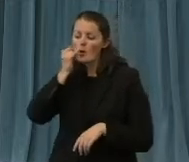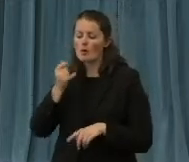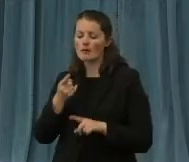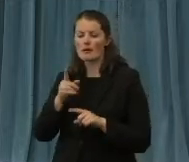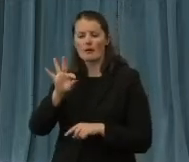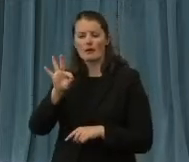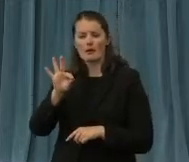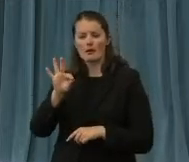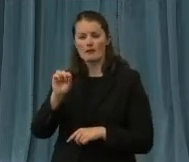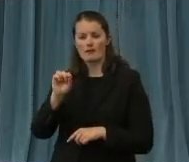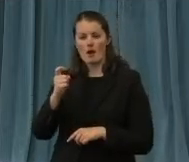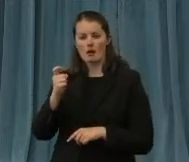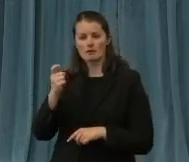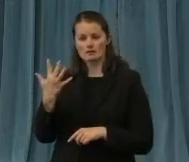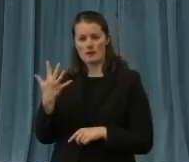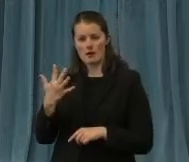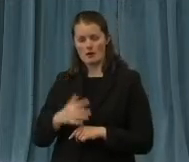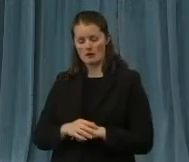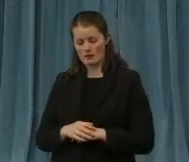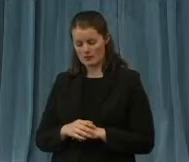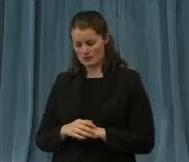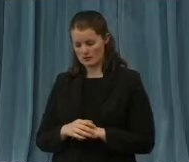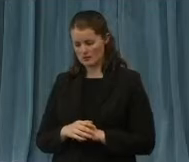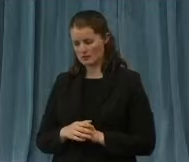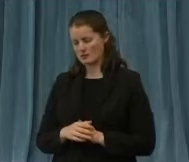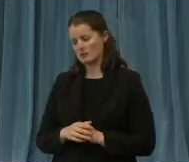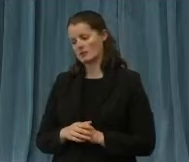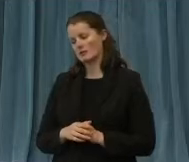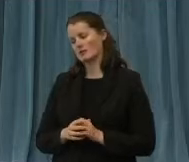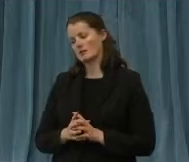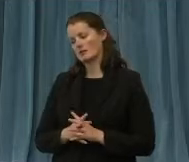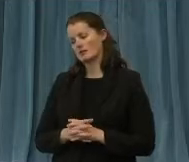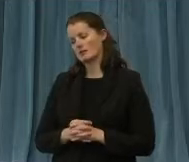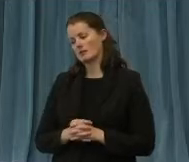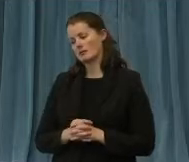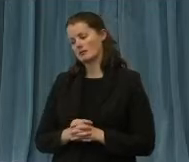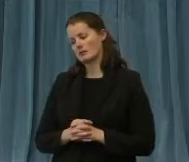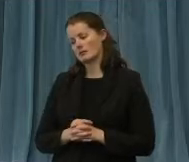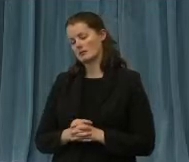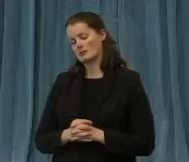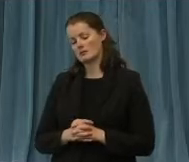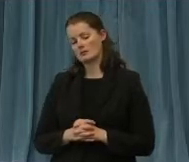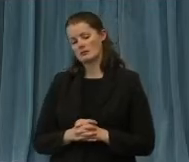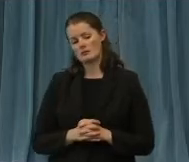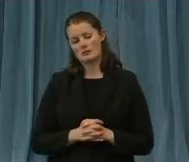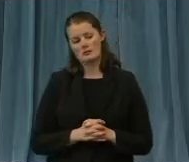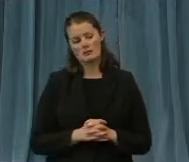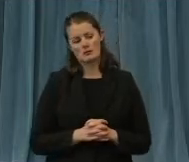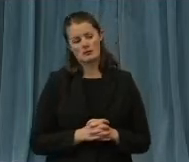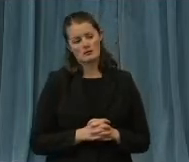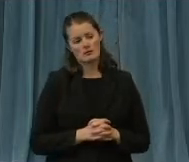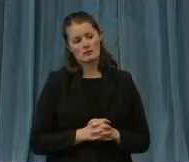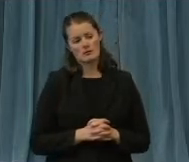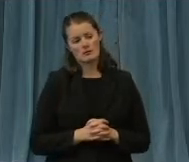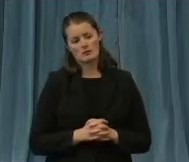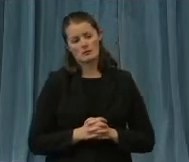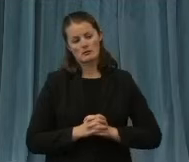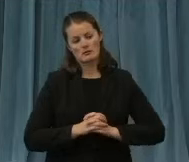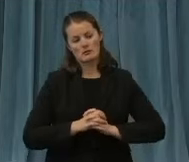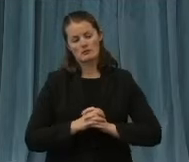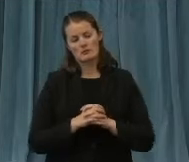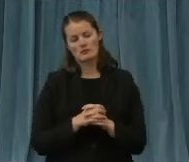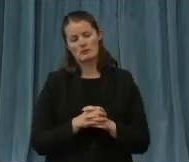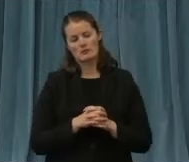Good afternoon, Governor. The CEO of Wynn put out a very public statement on plans